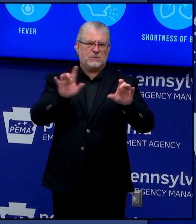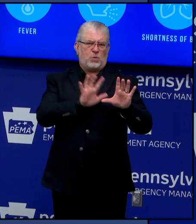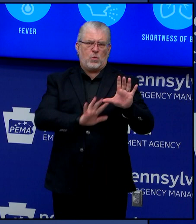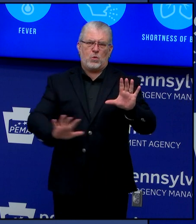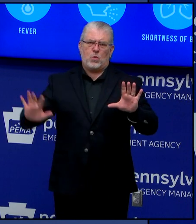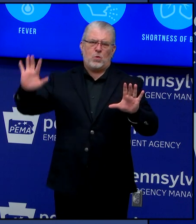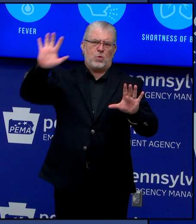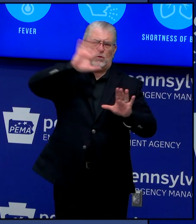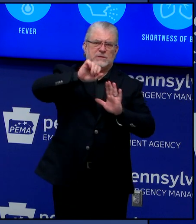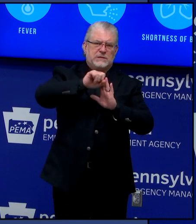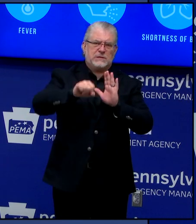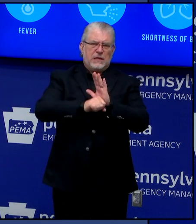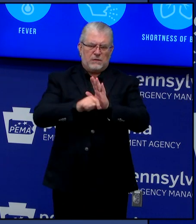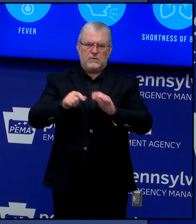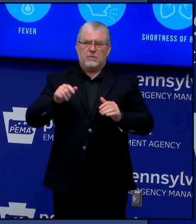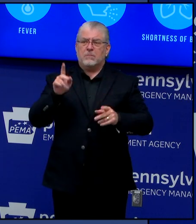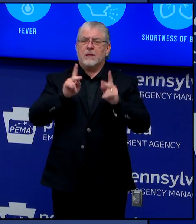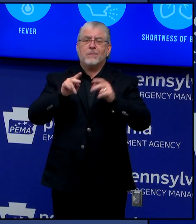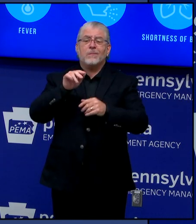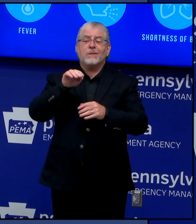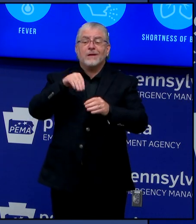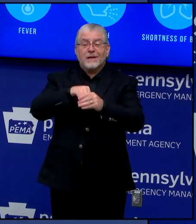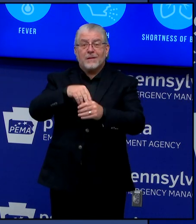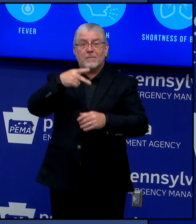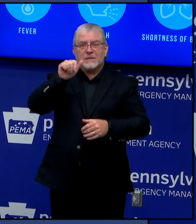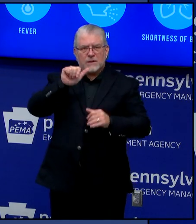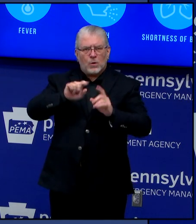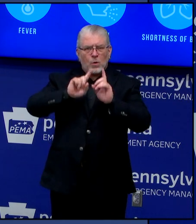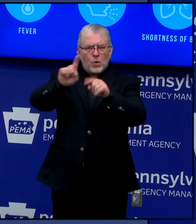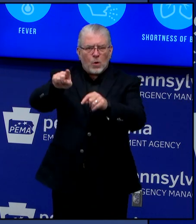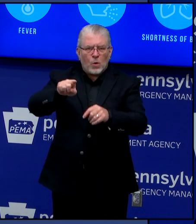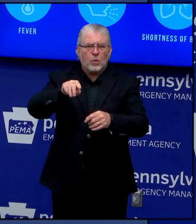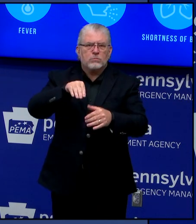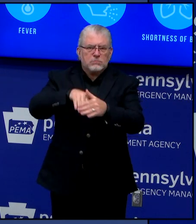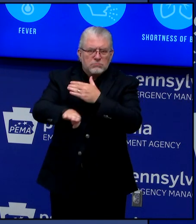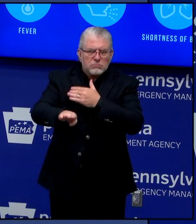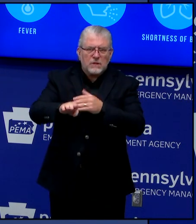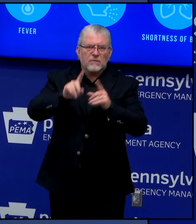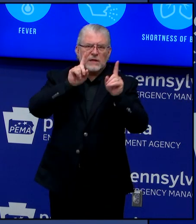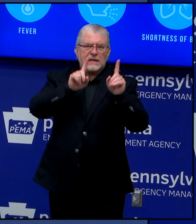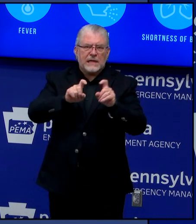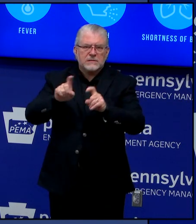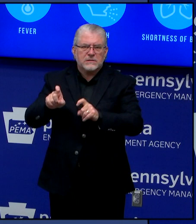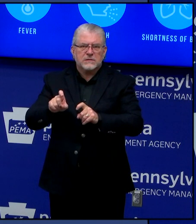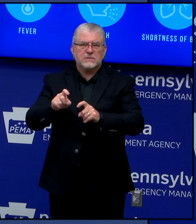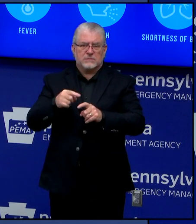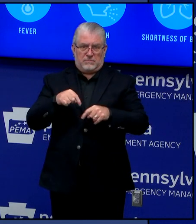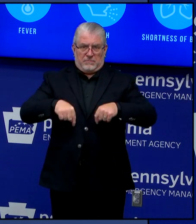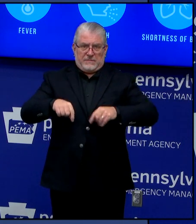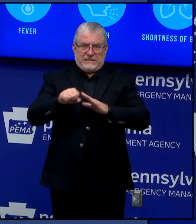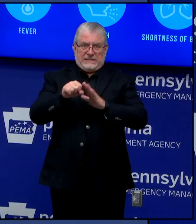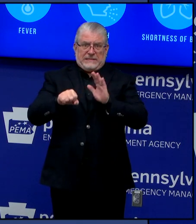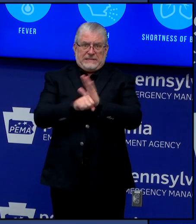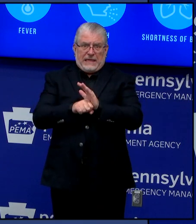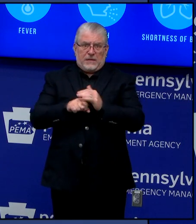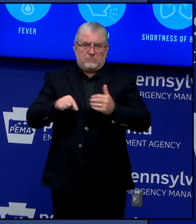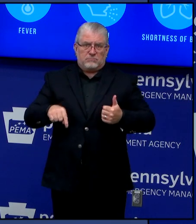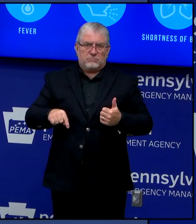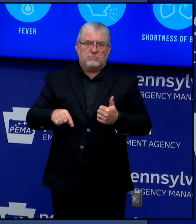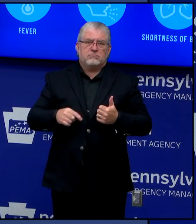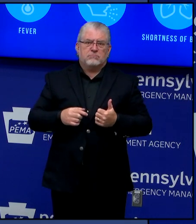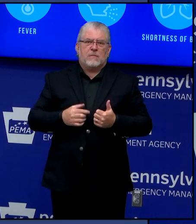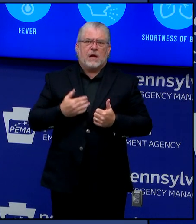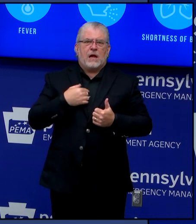people to get tested. So that is going to include testing that we do. For instance, we still have the two mass testing sites,